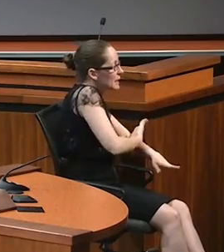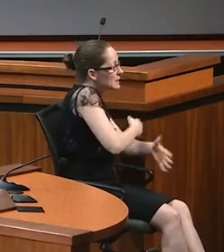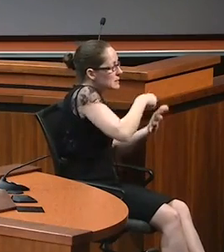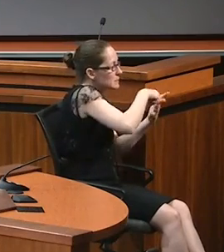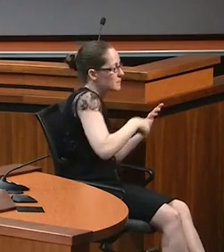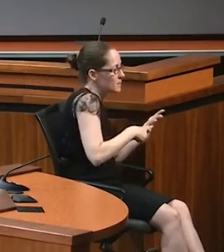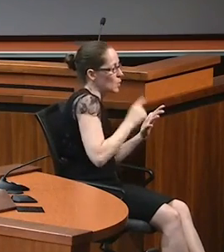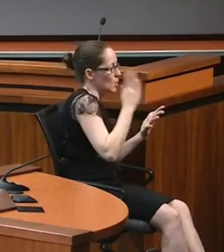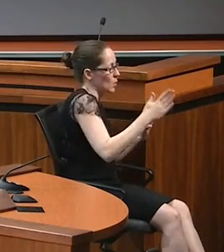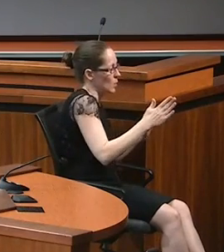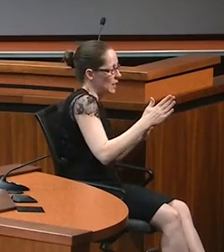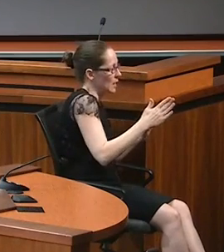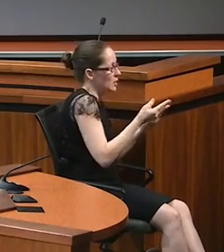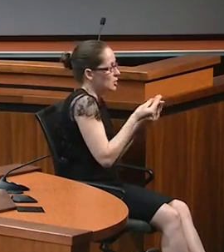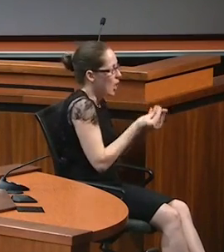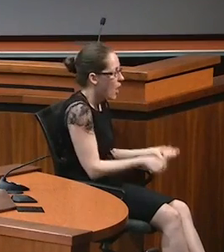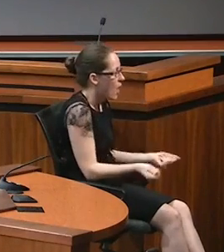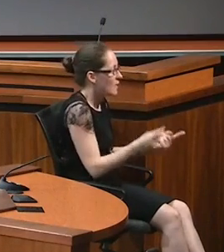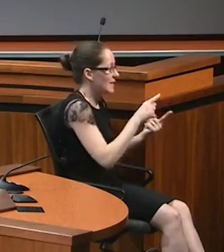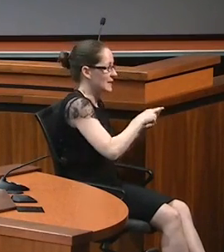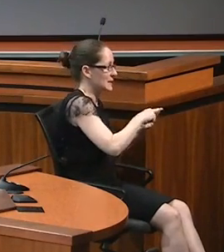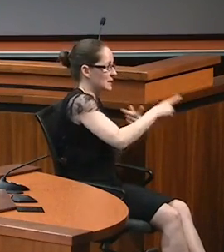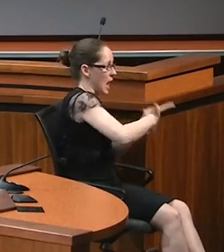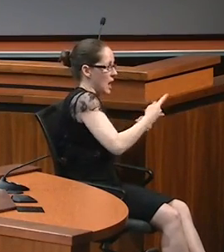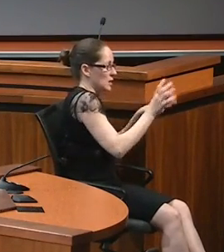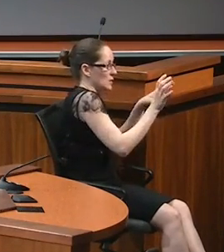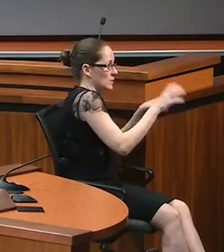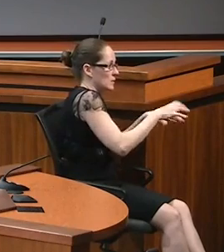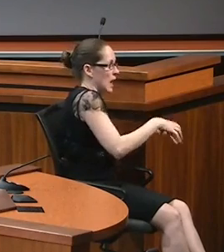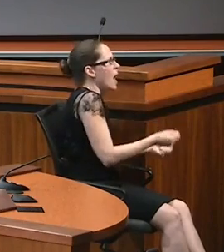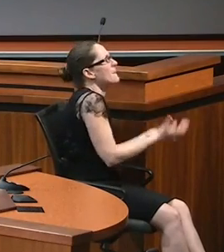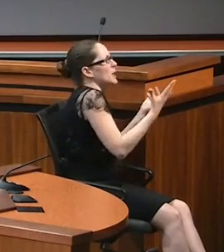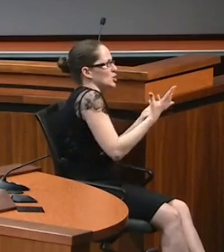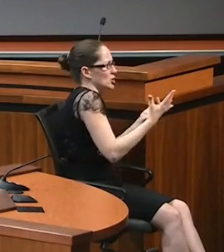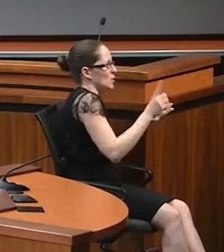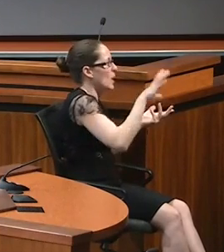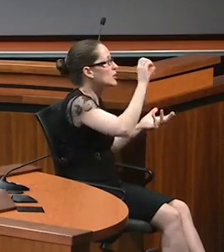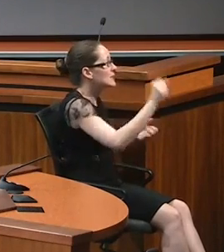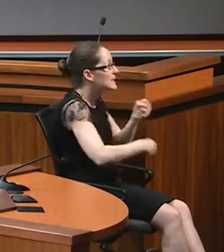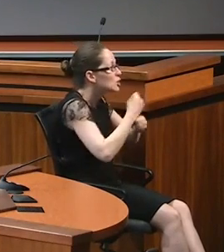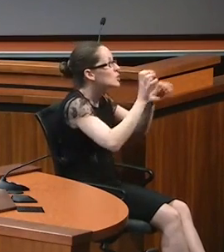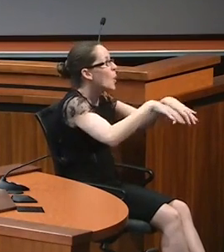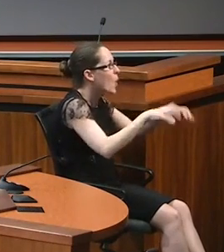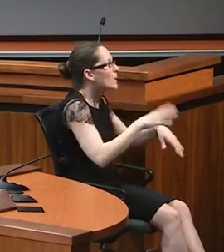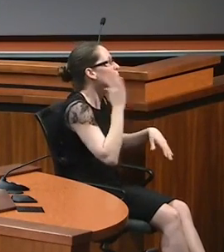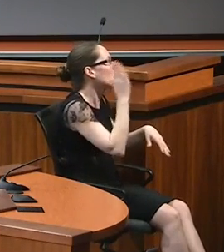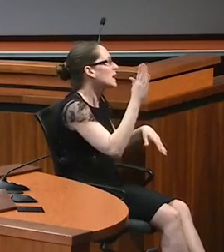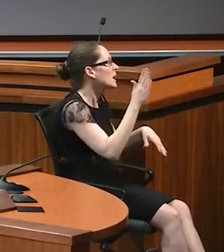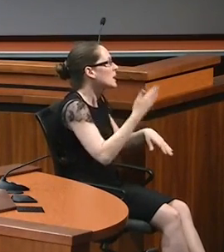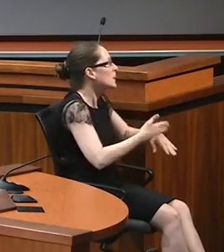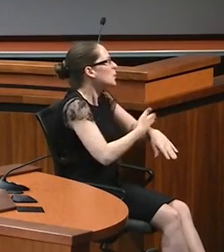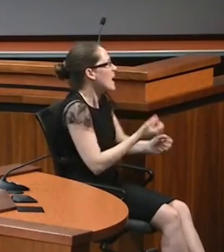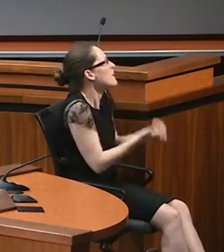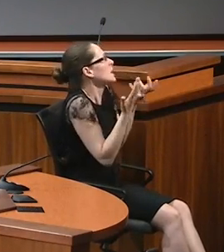serves because it's kind of a standard. And when you hear about the FEMA 100-year floodplain, for example, it's sort of a standard in the industry. It allows us a benchmark to